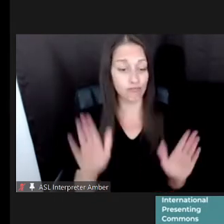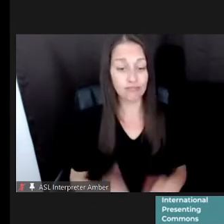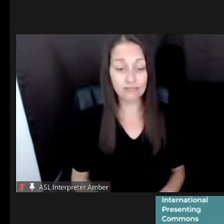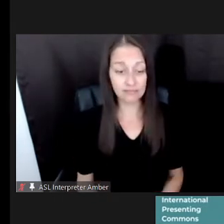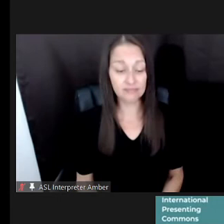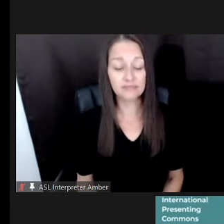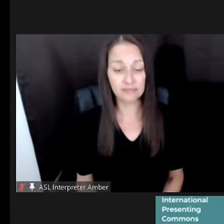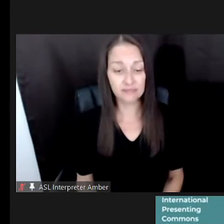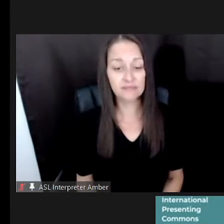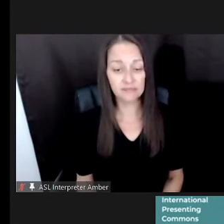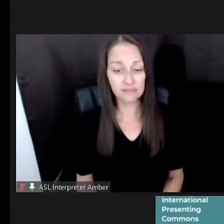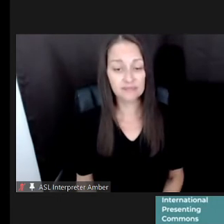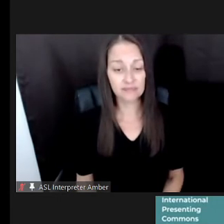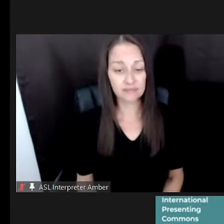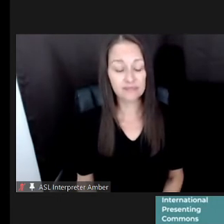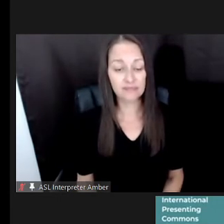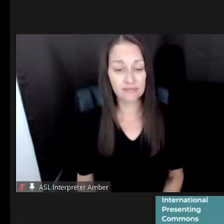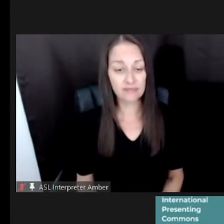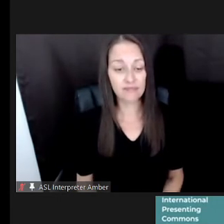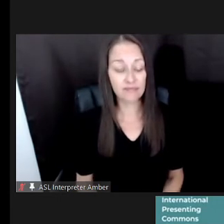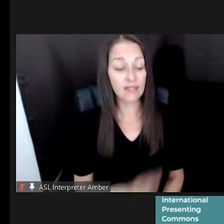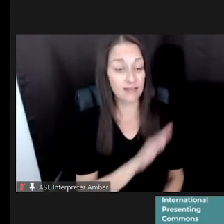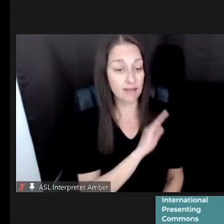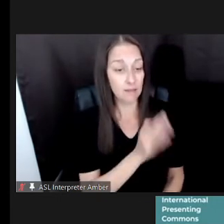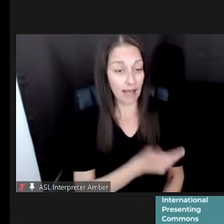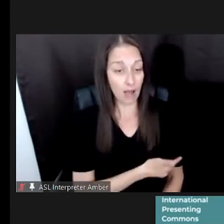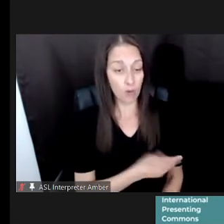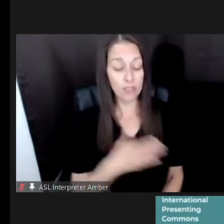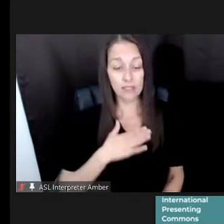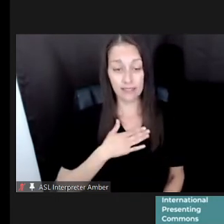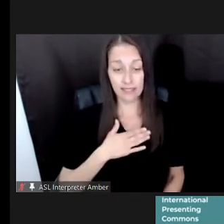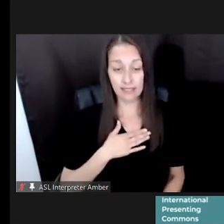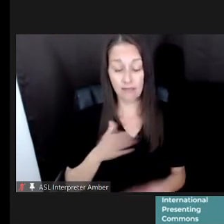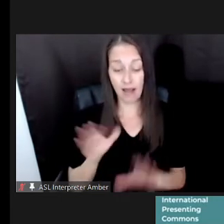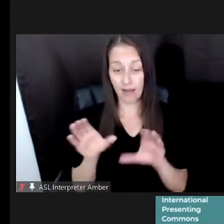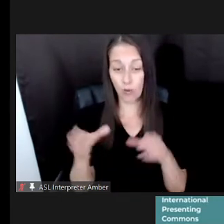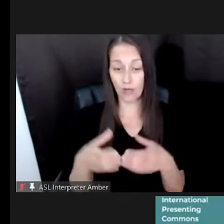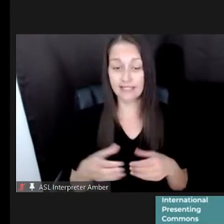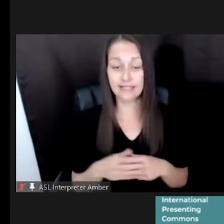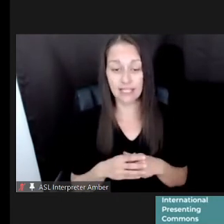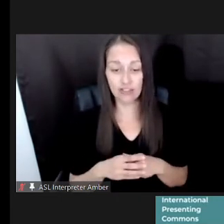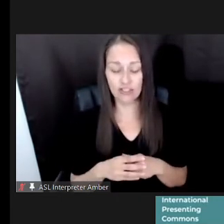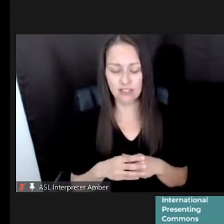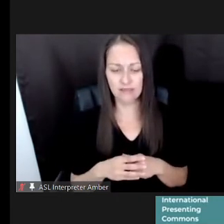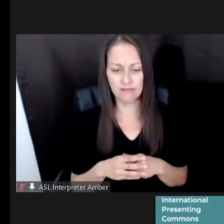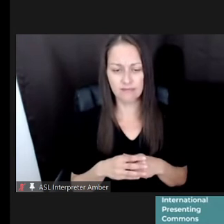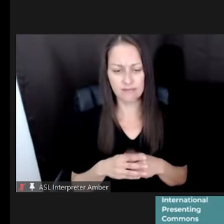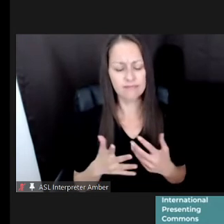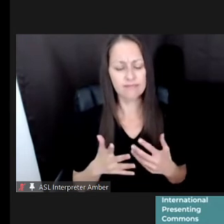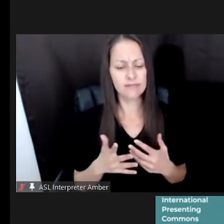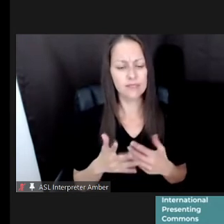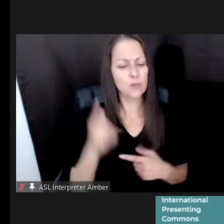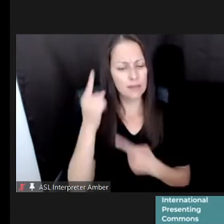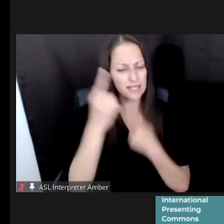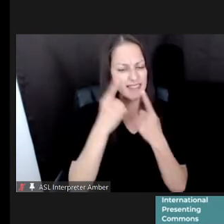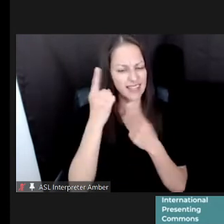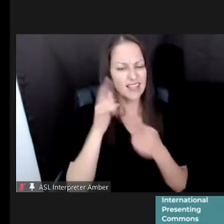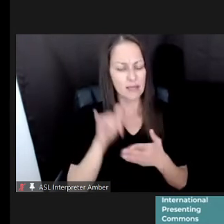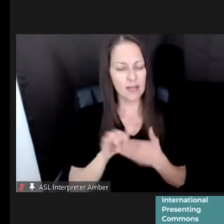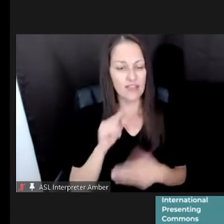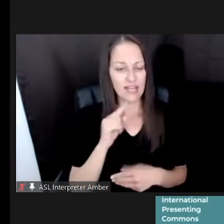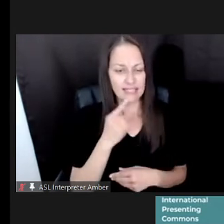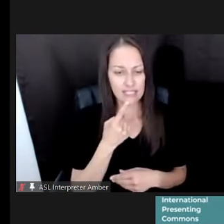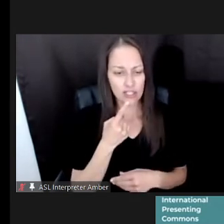the power in my organization has been, we've been taking this very seriously and at the